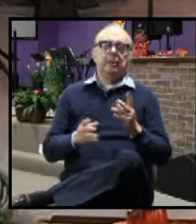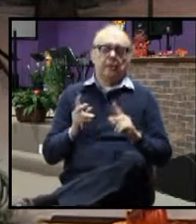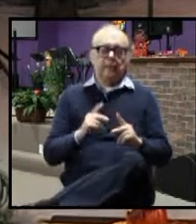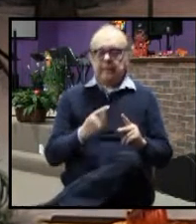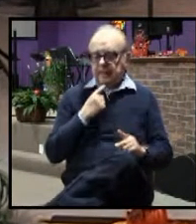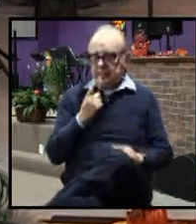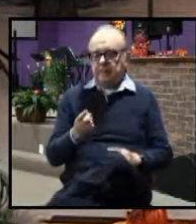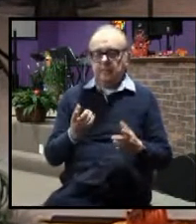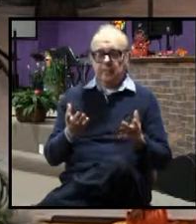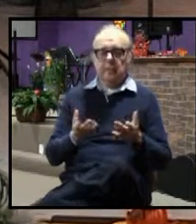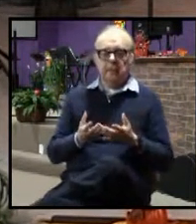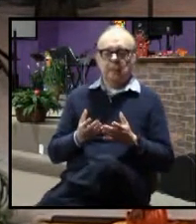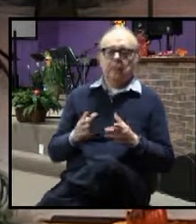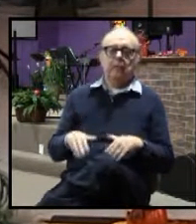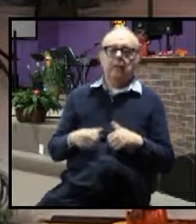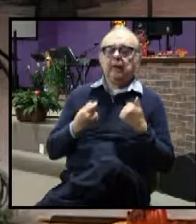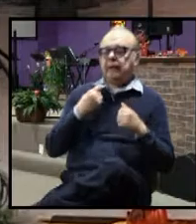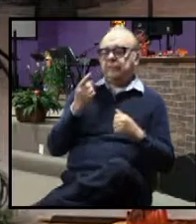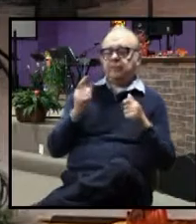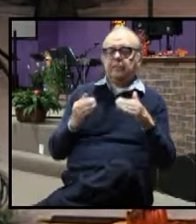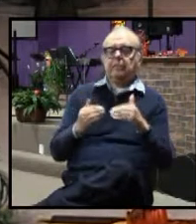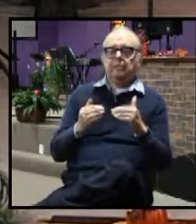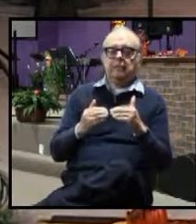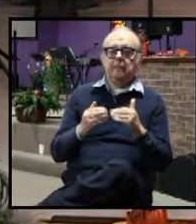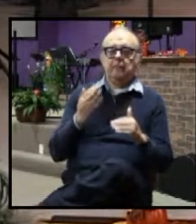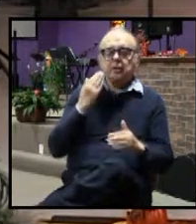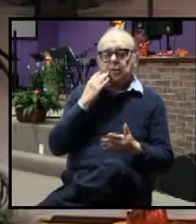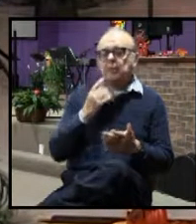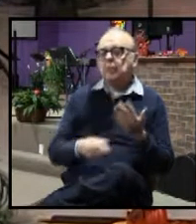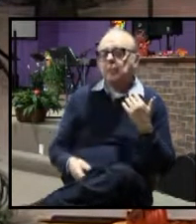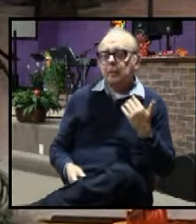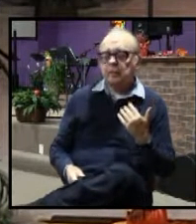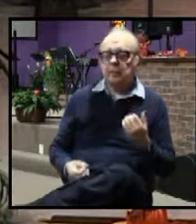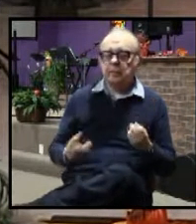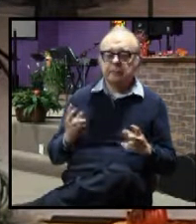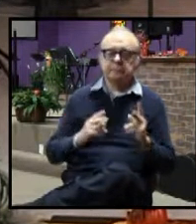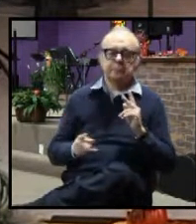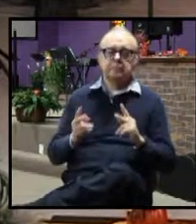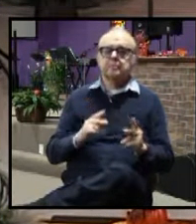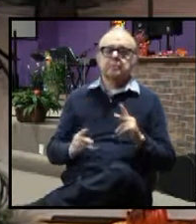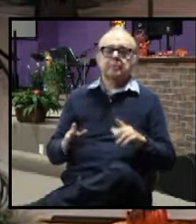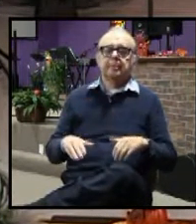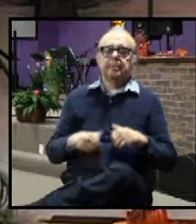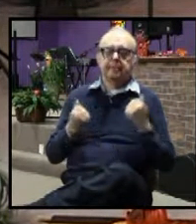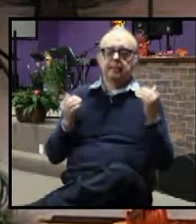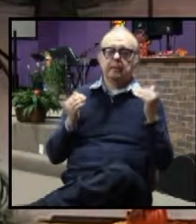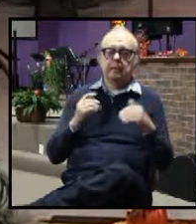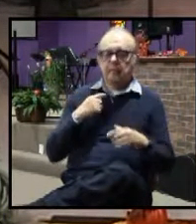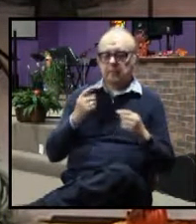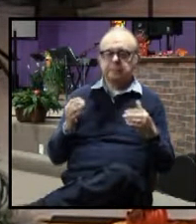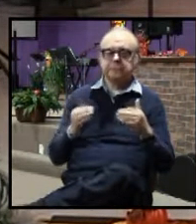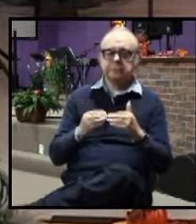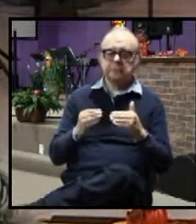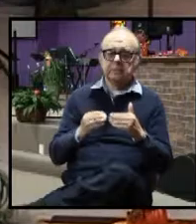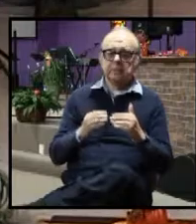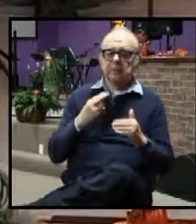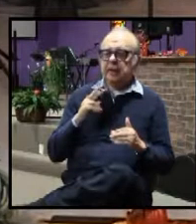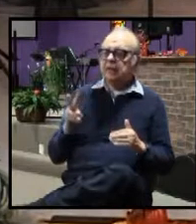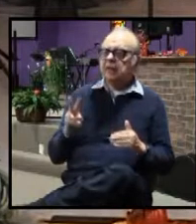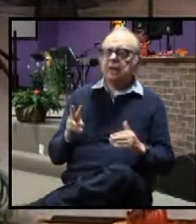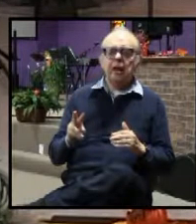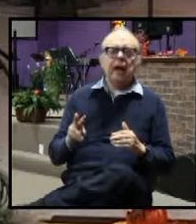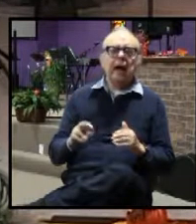There's some people who say, well, I'd like to live at the success level. You know what? There's a lot of people that live at the success level and